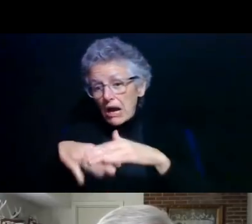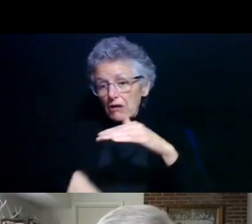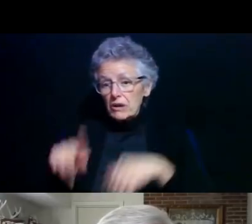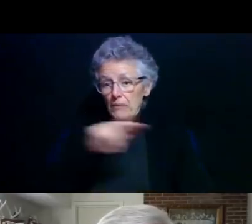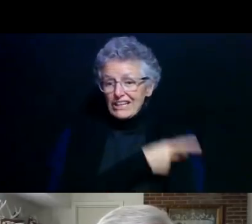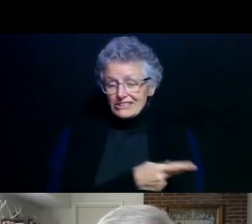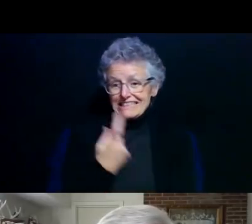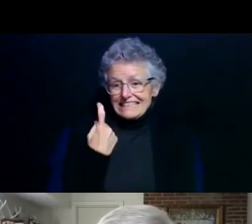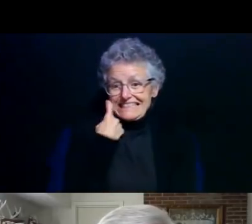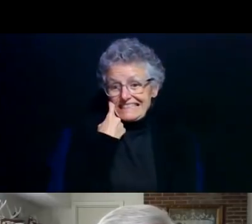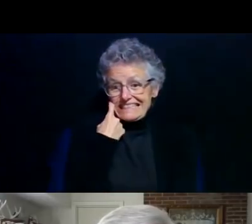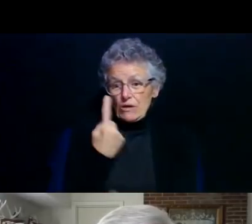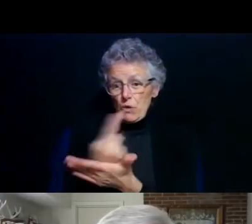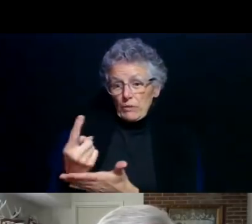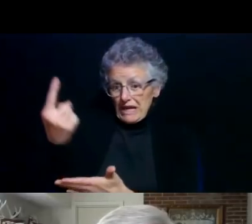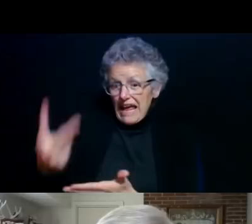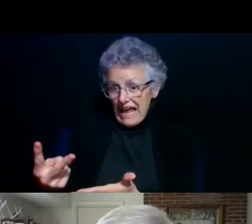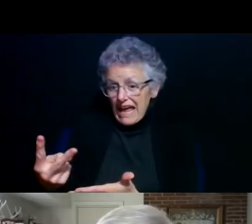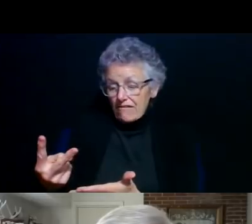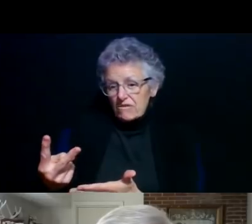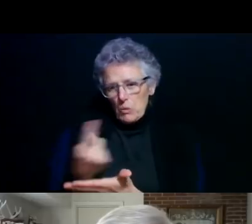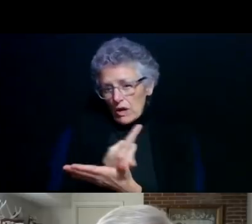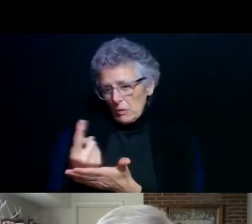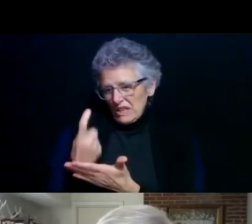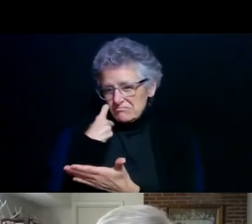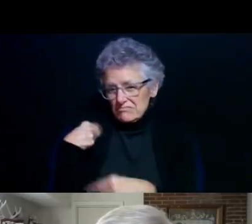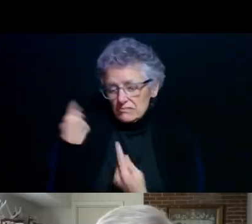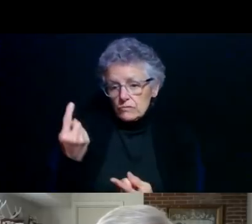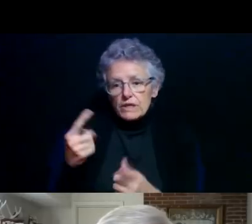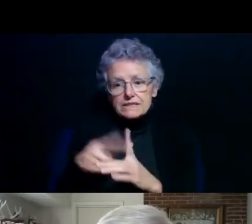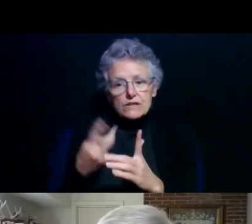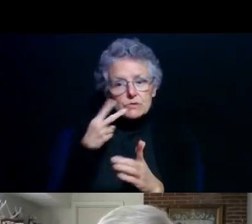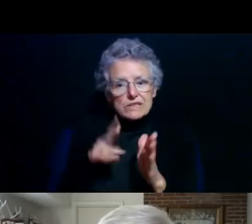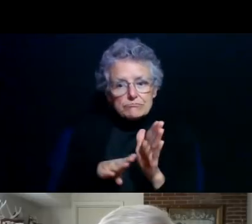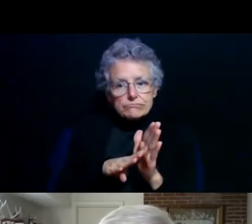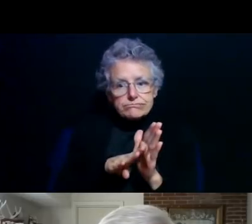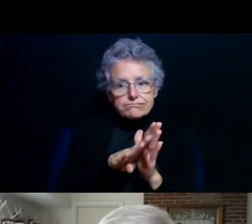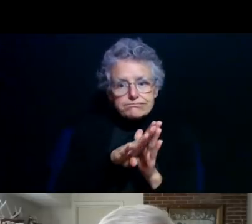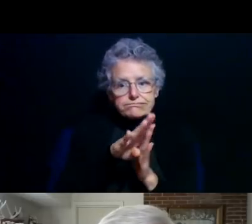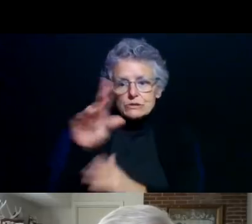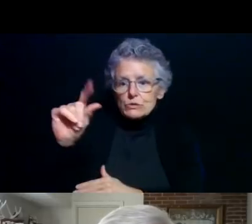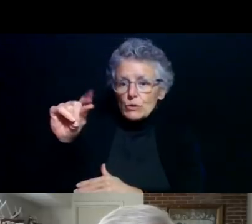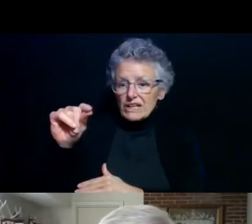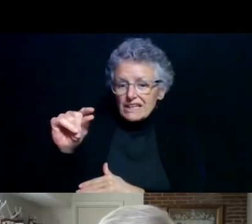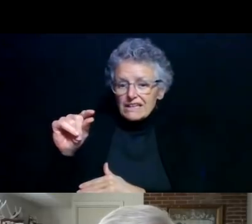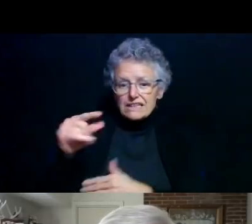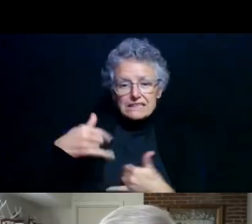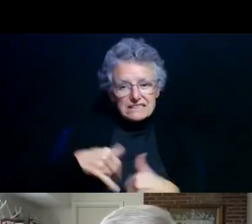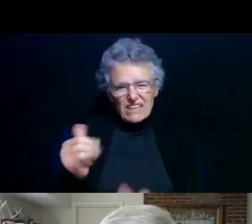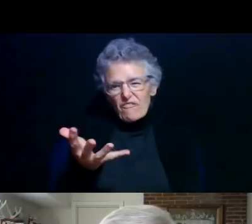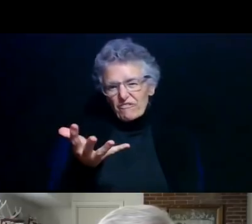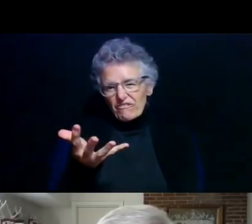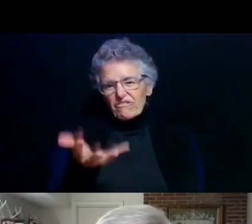been in the last week and a half or week that we've begun to see it creep up around 20. We still only have 5 in the